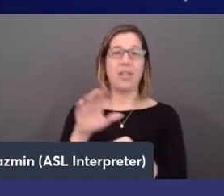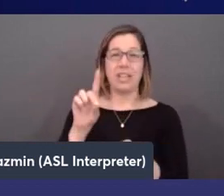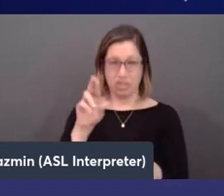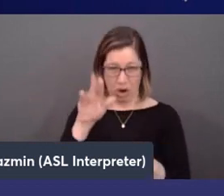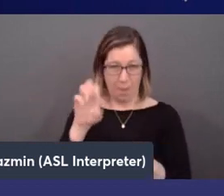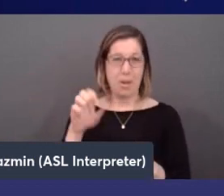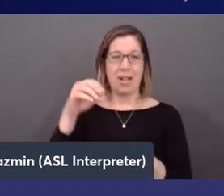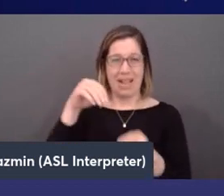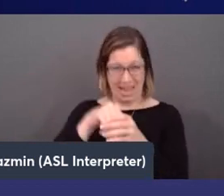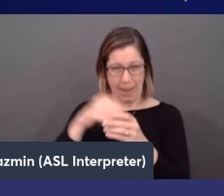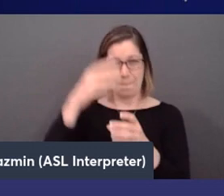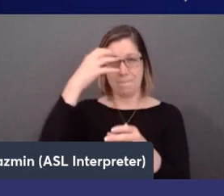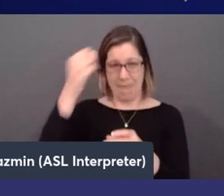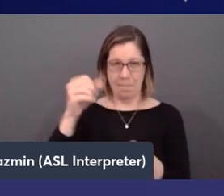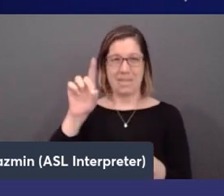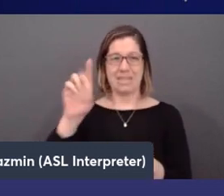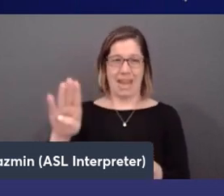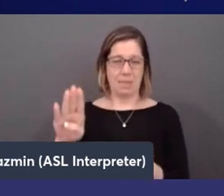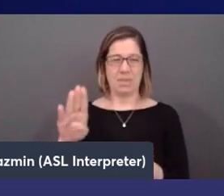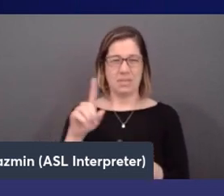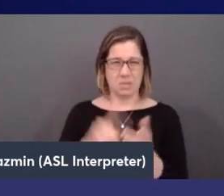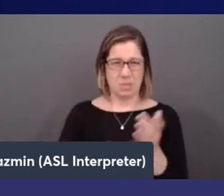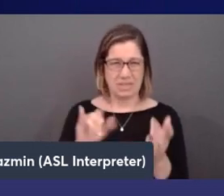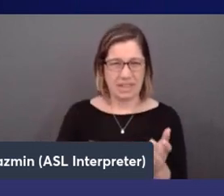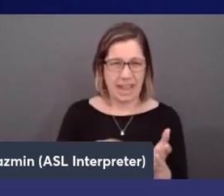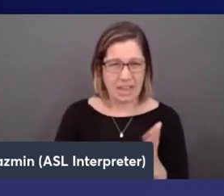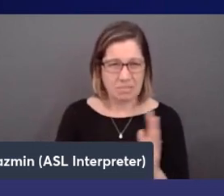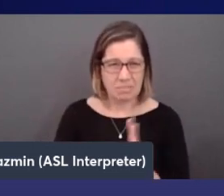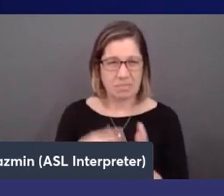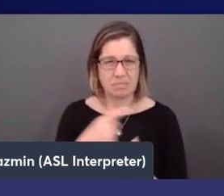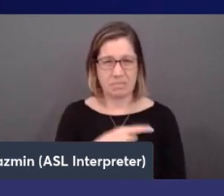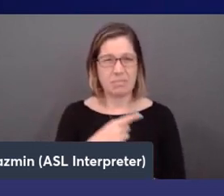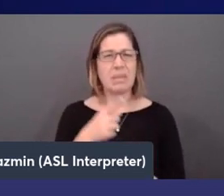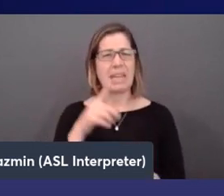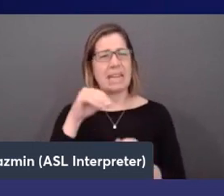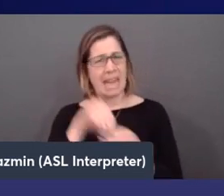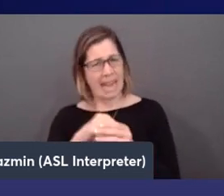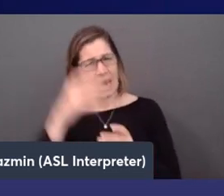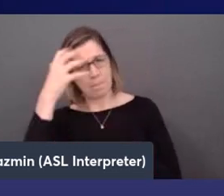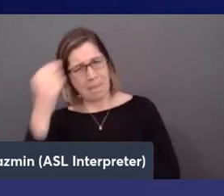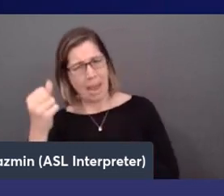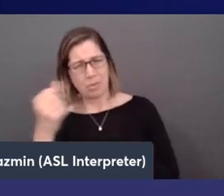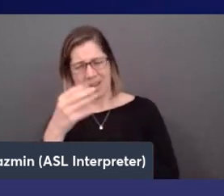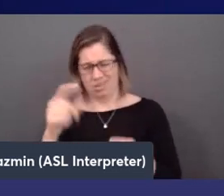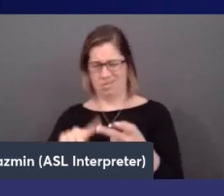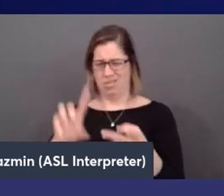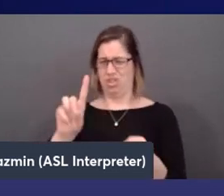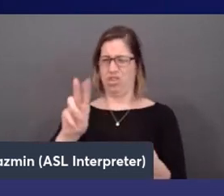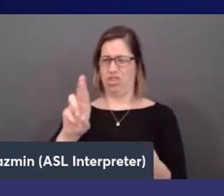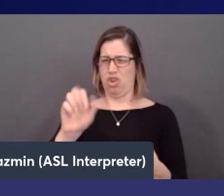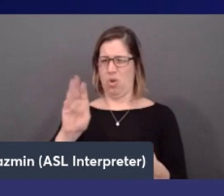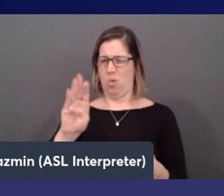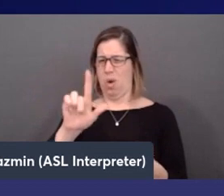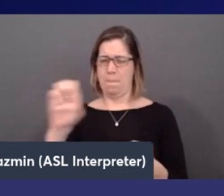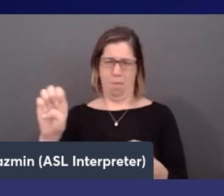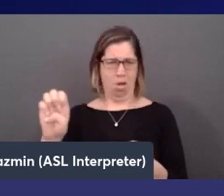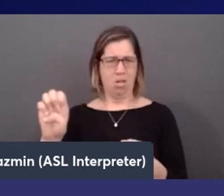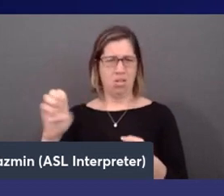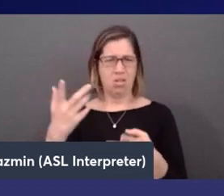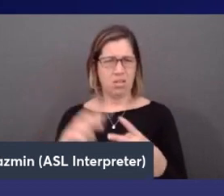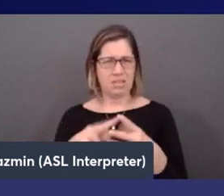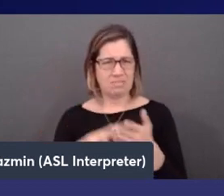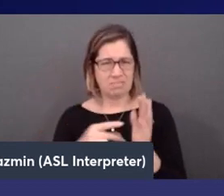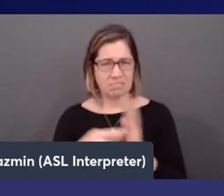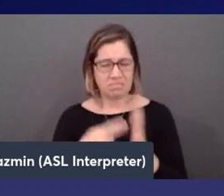What does that mean, right? Like in memory and durable, right? Like, well, uh, as we do